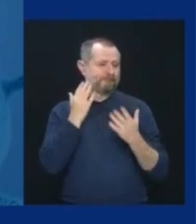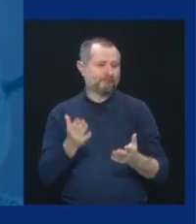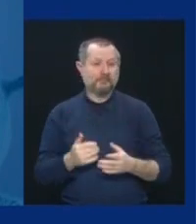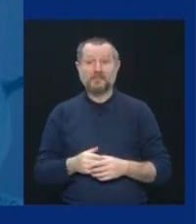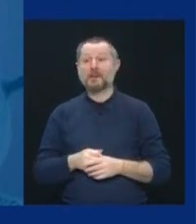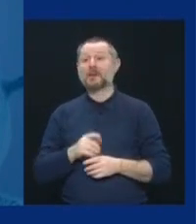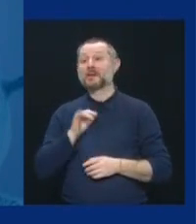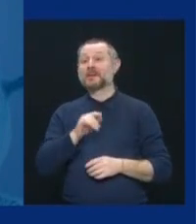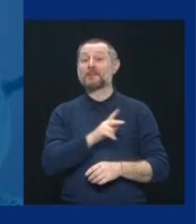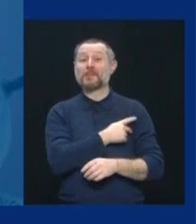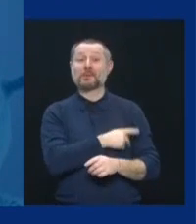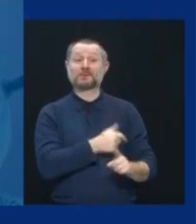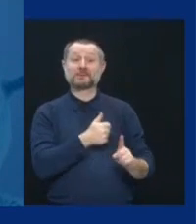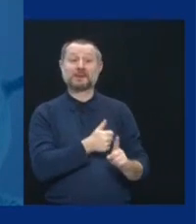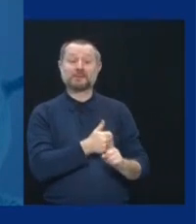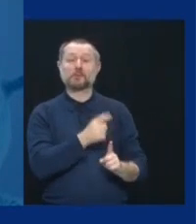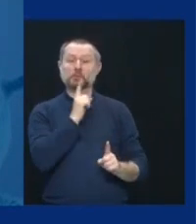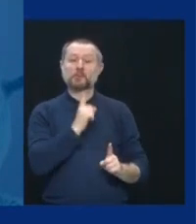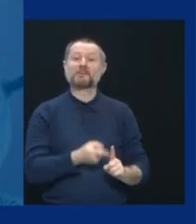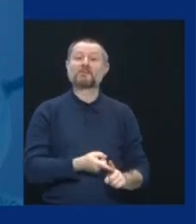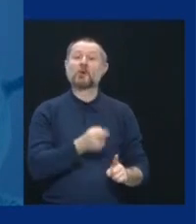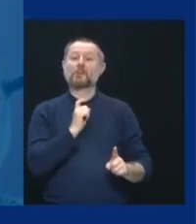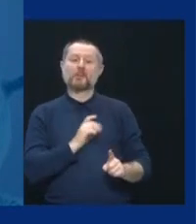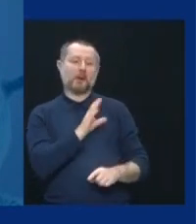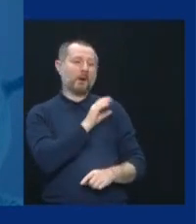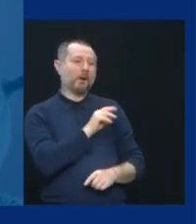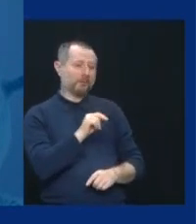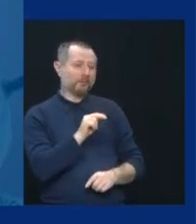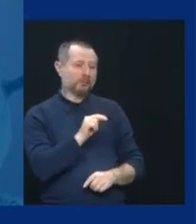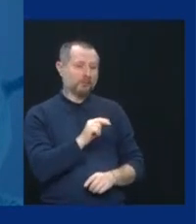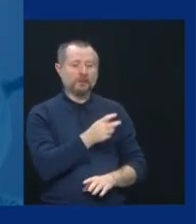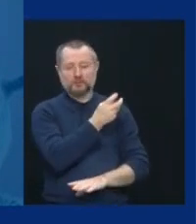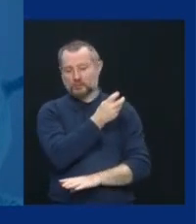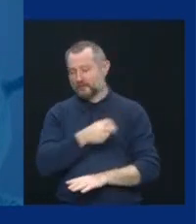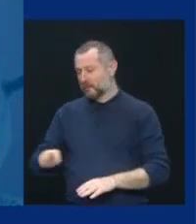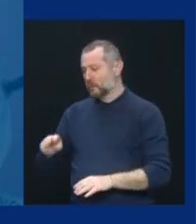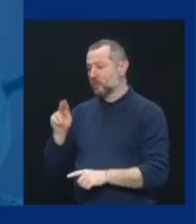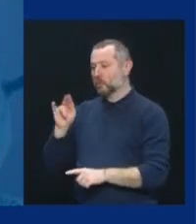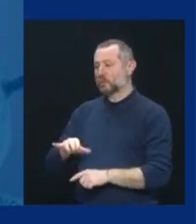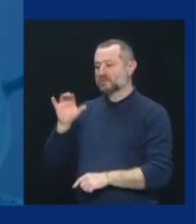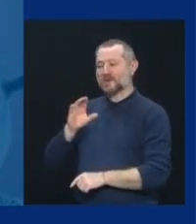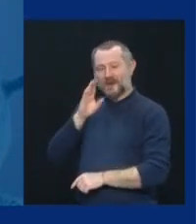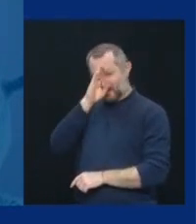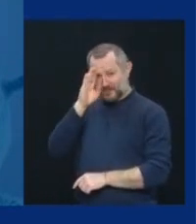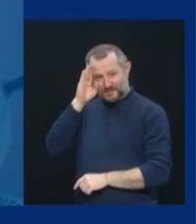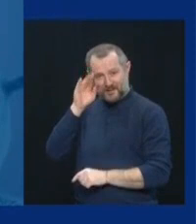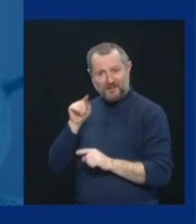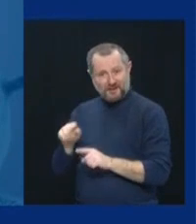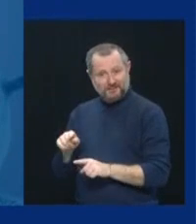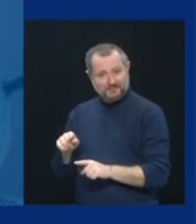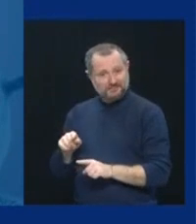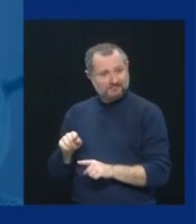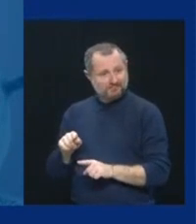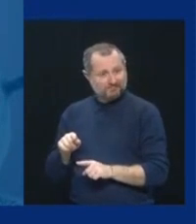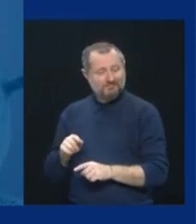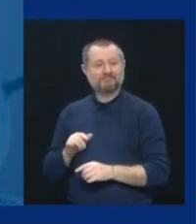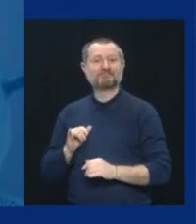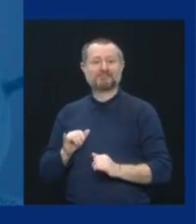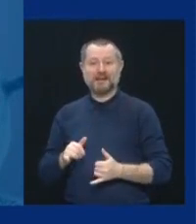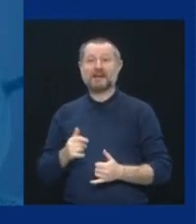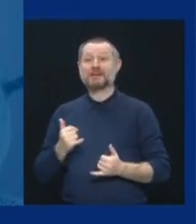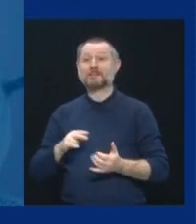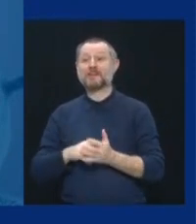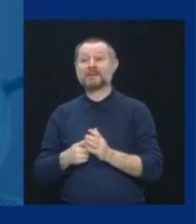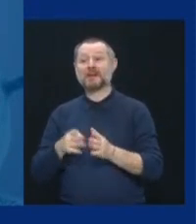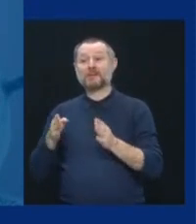was transferred from Connecticut directly to a New York City hospital. It was not a New York